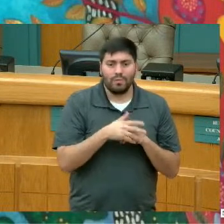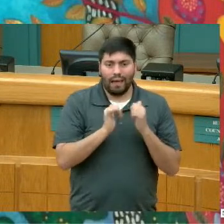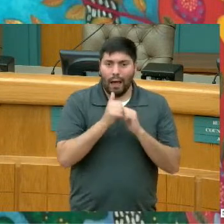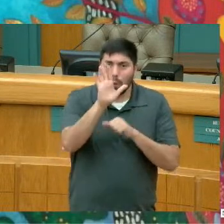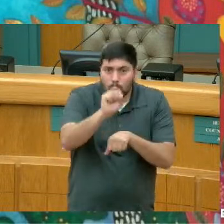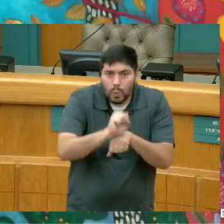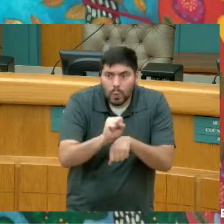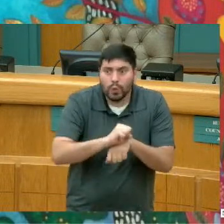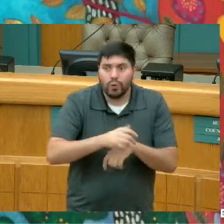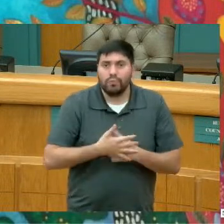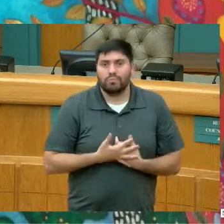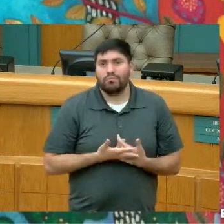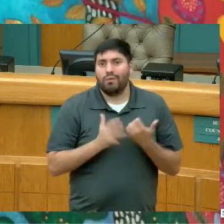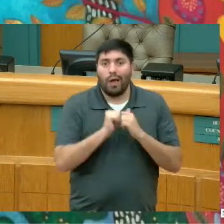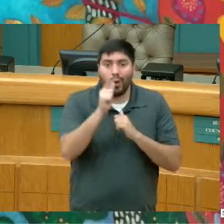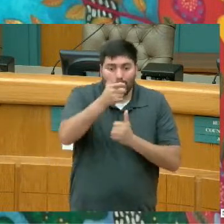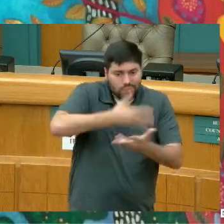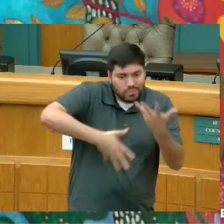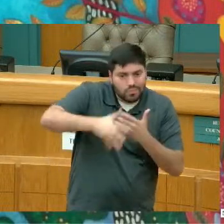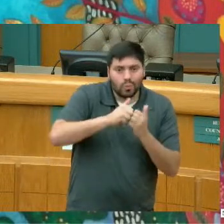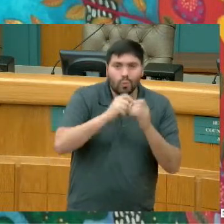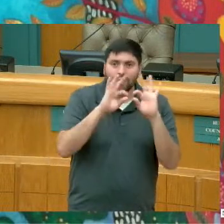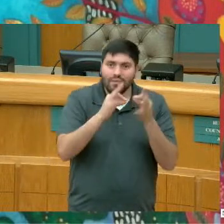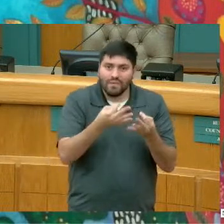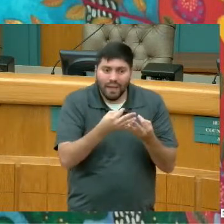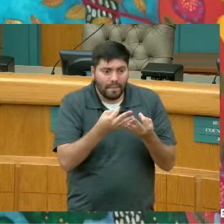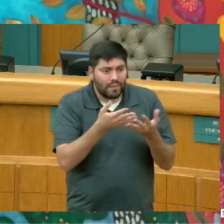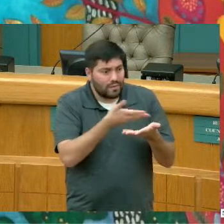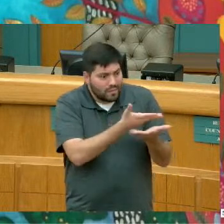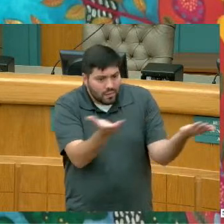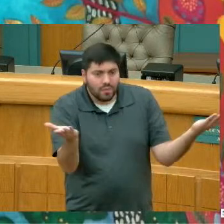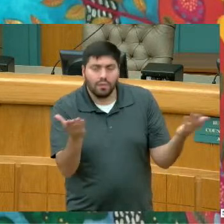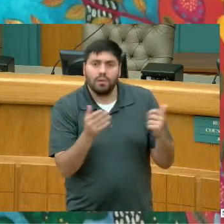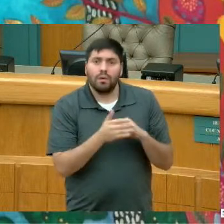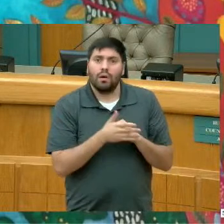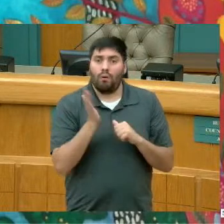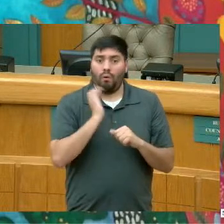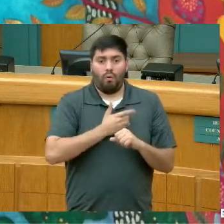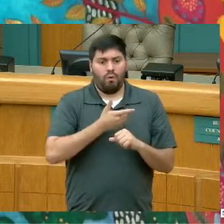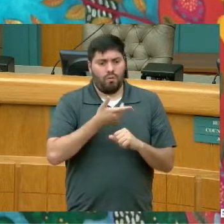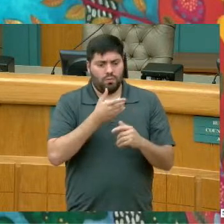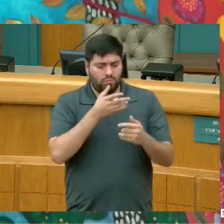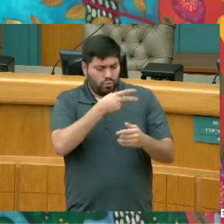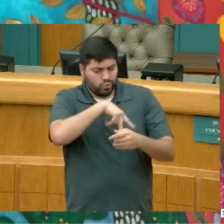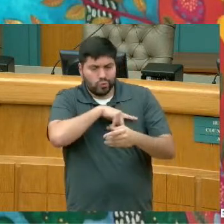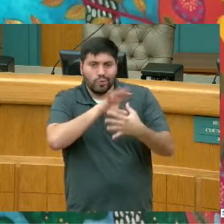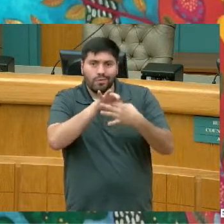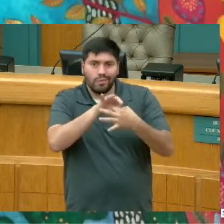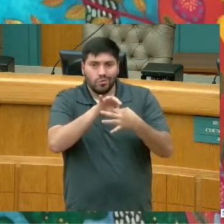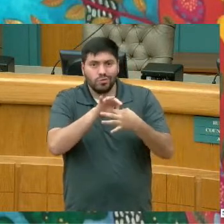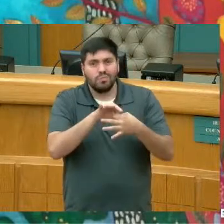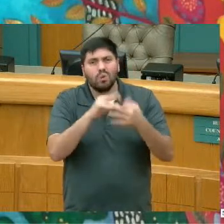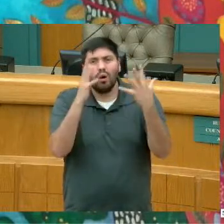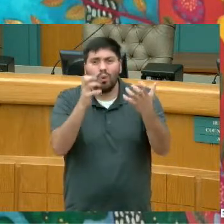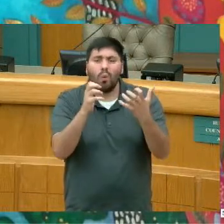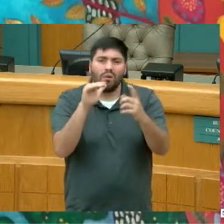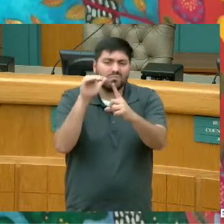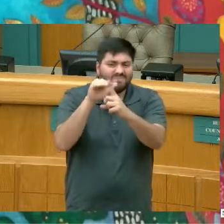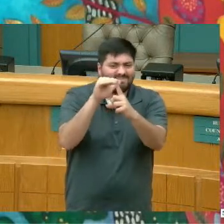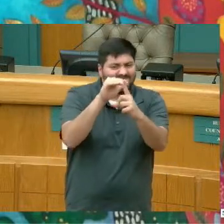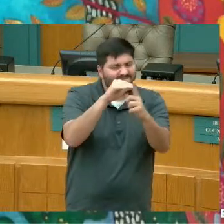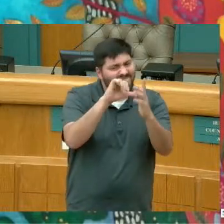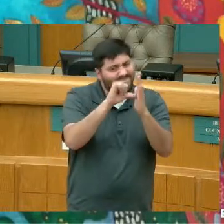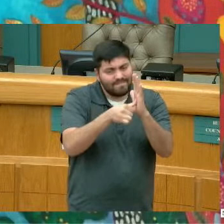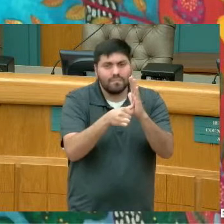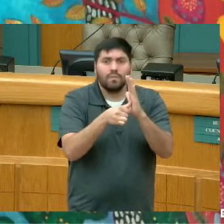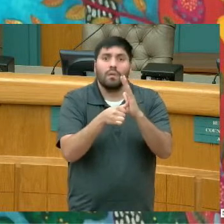It affects how we interact with our family members, and it affects our personal relationships. And so I just wanted to